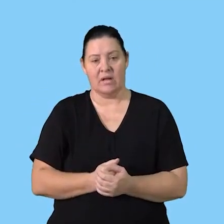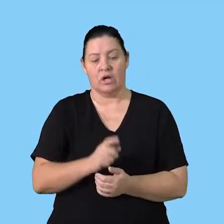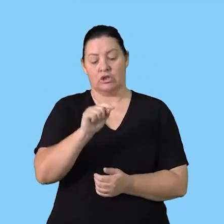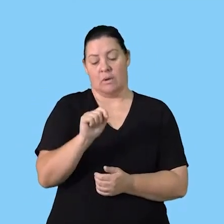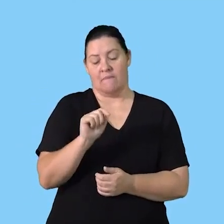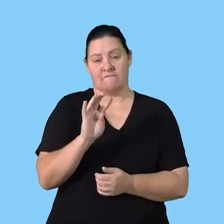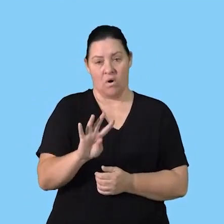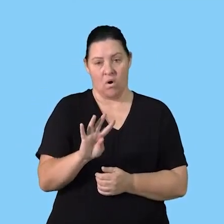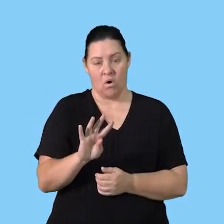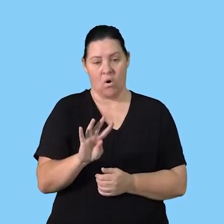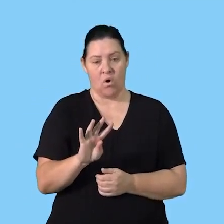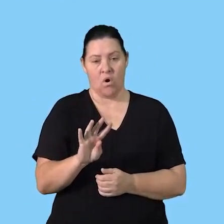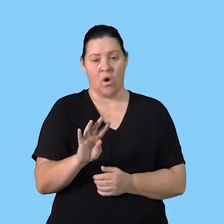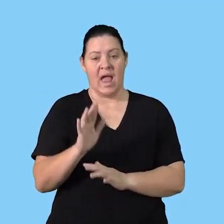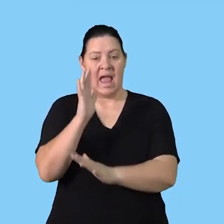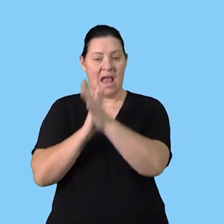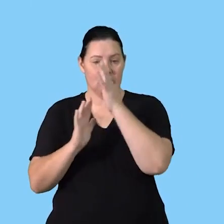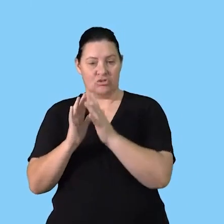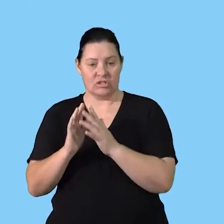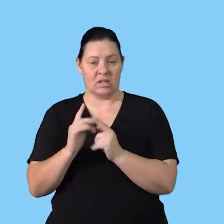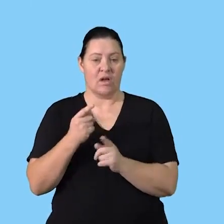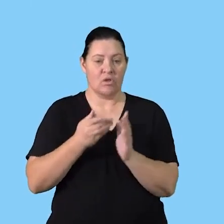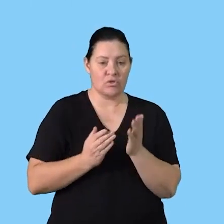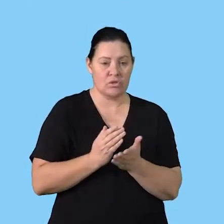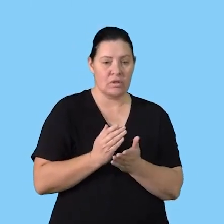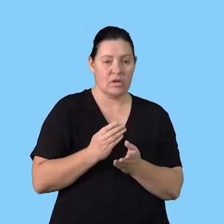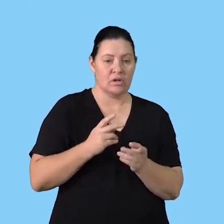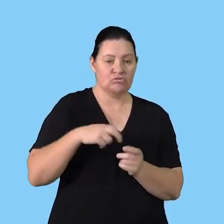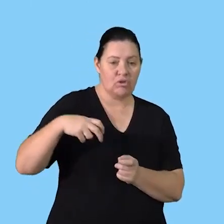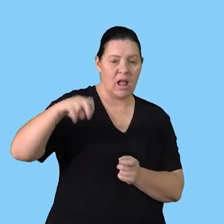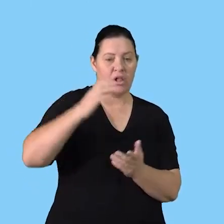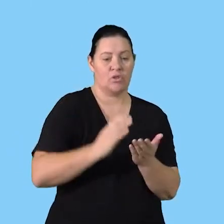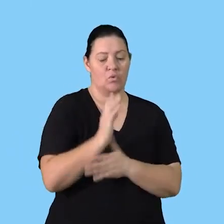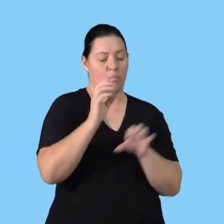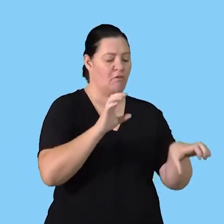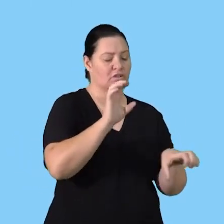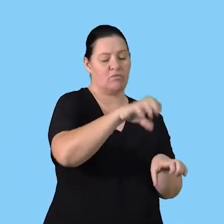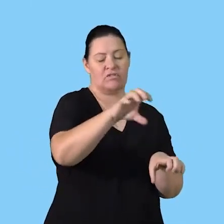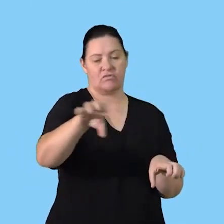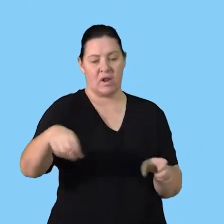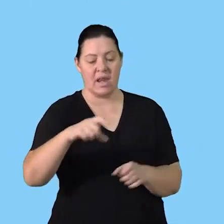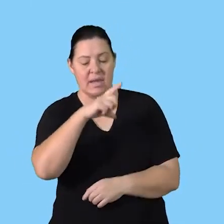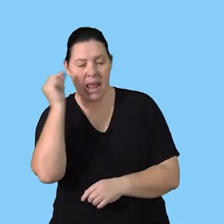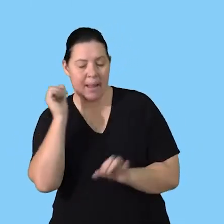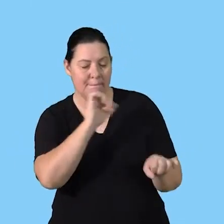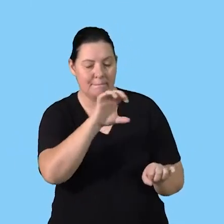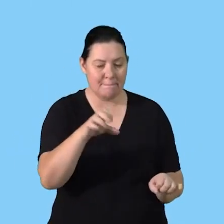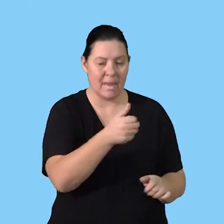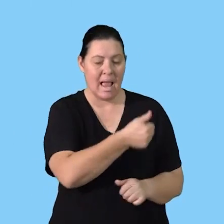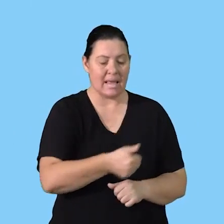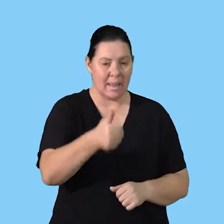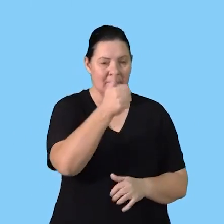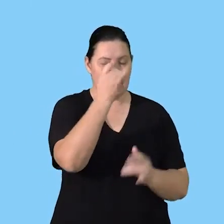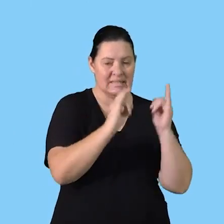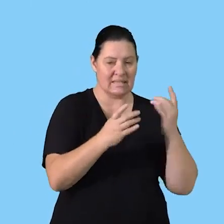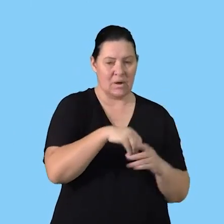term 4, heritage trail through provinces. In term 4, the names of provinces and their capital